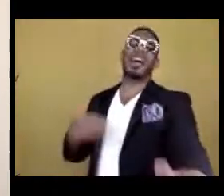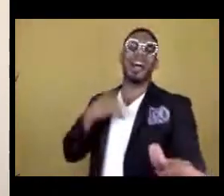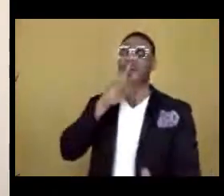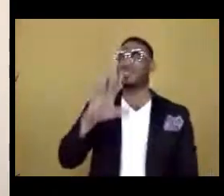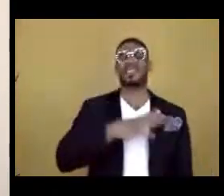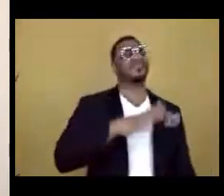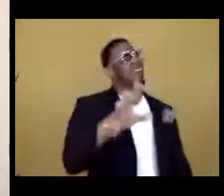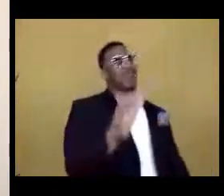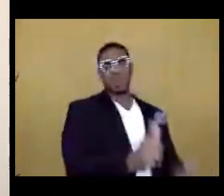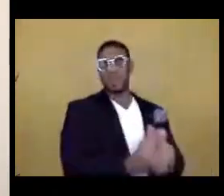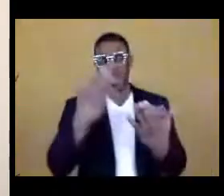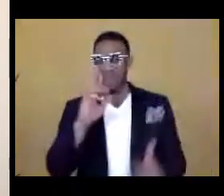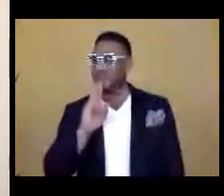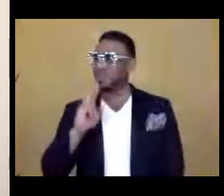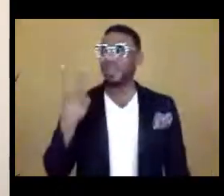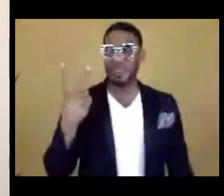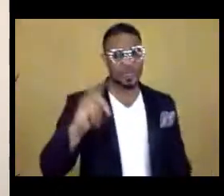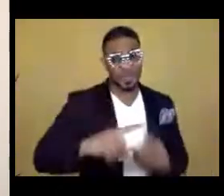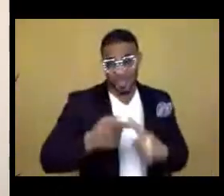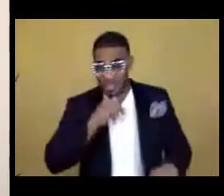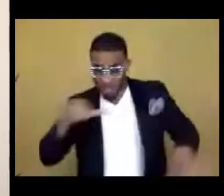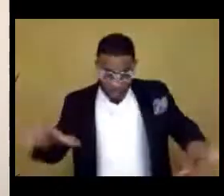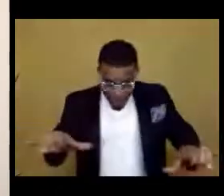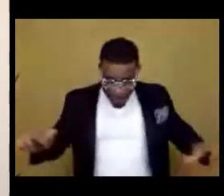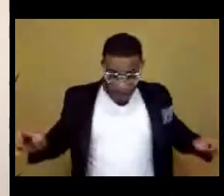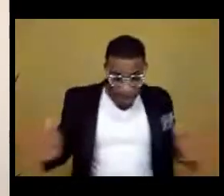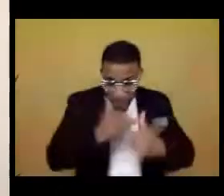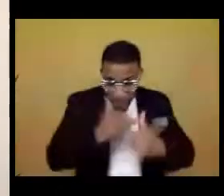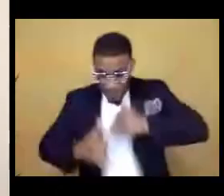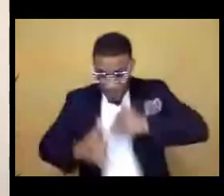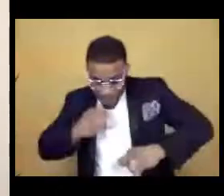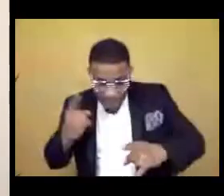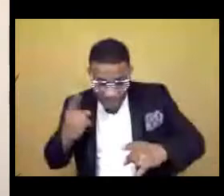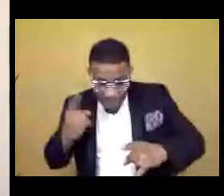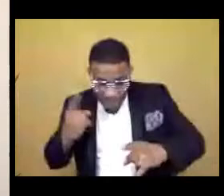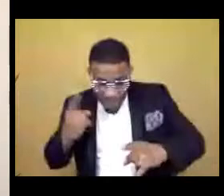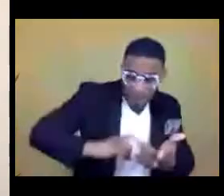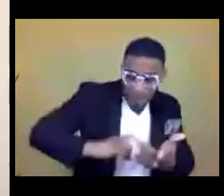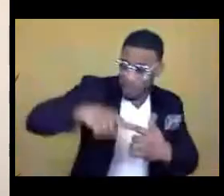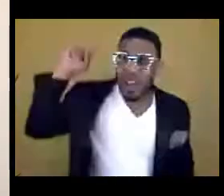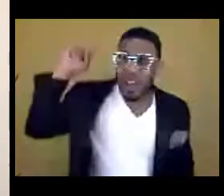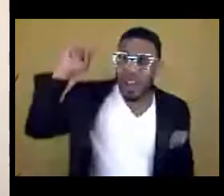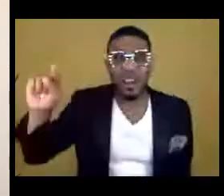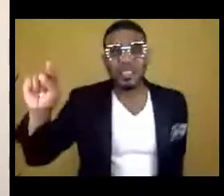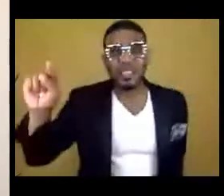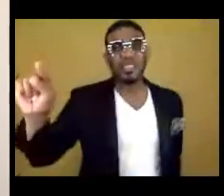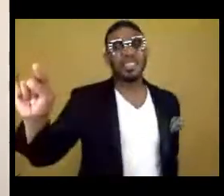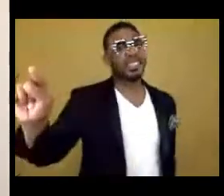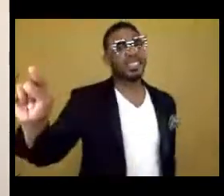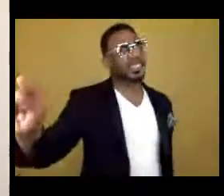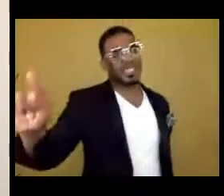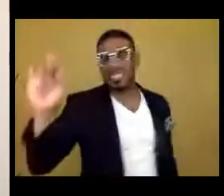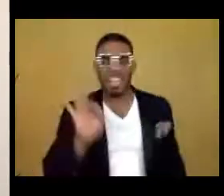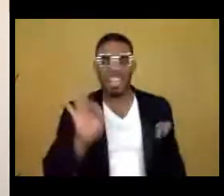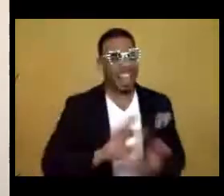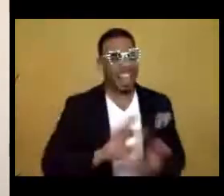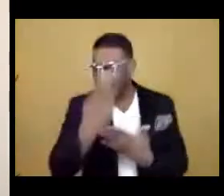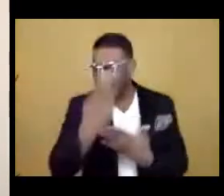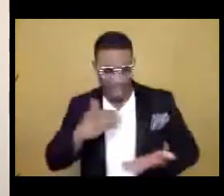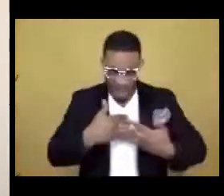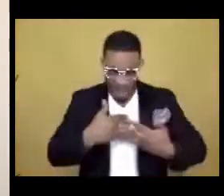fine without her, but all I do is write about her. How the hell did I lose